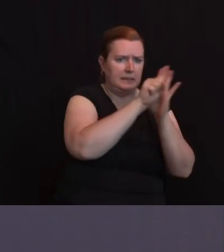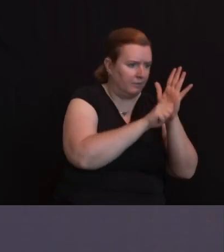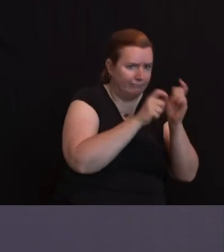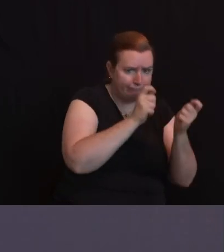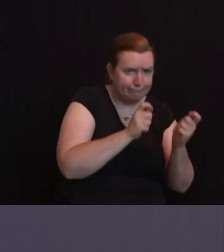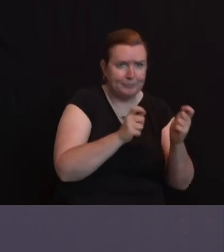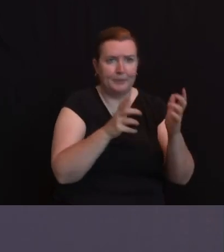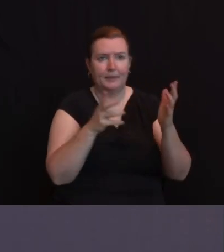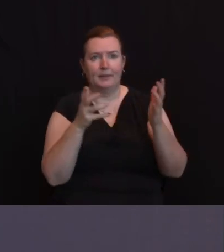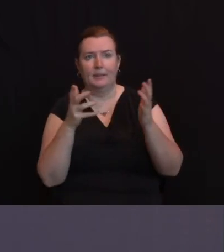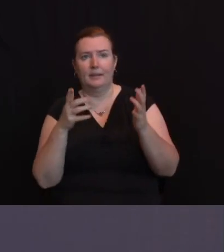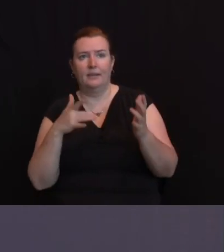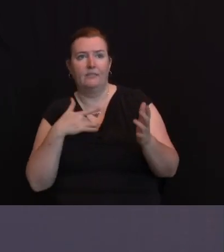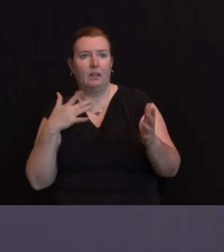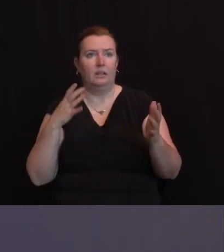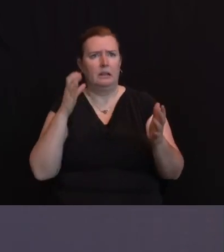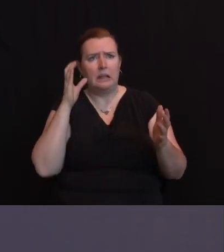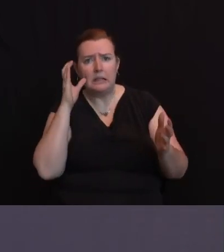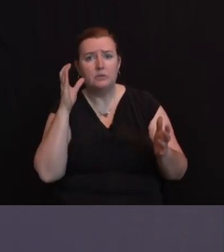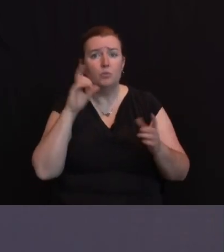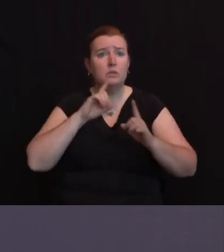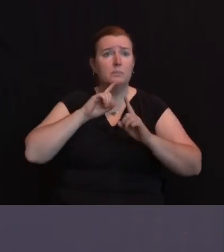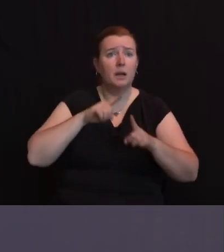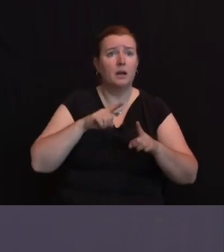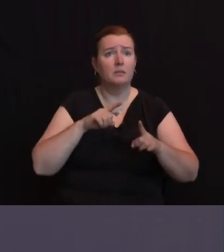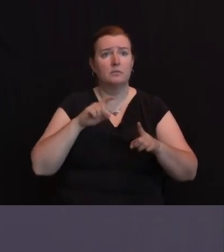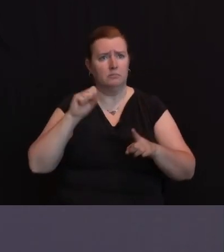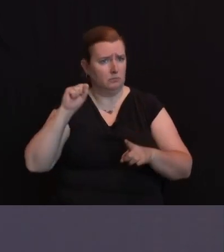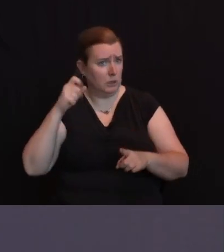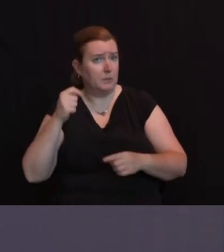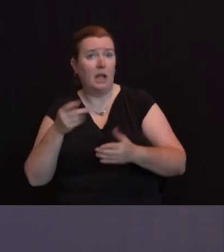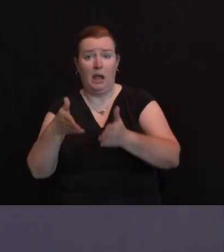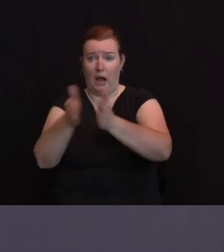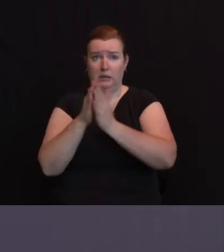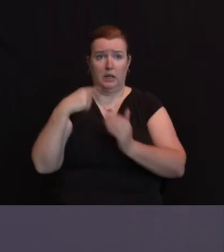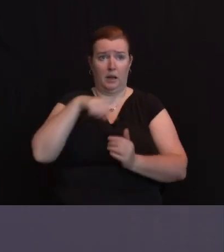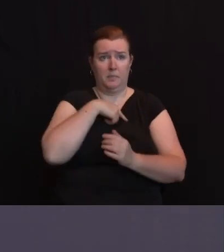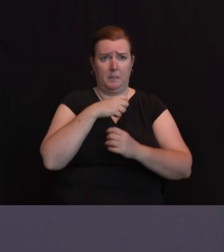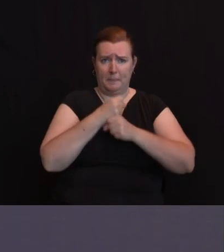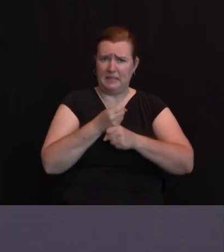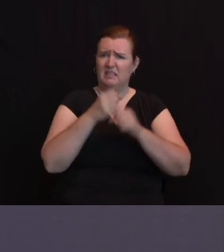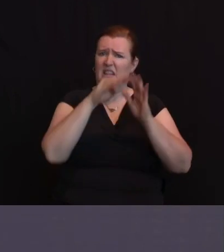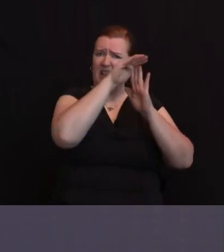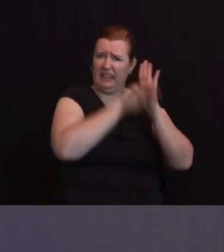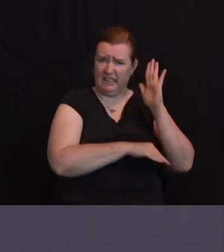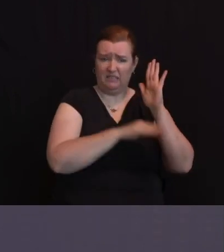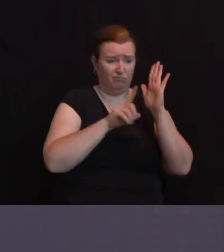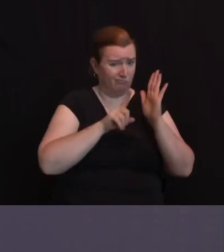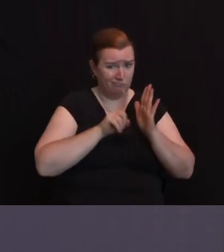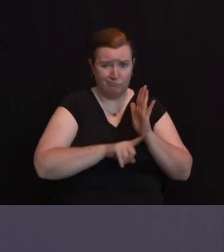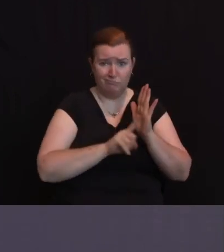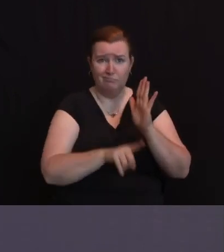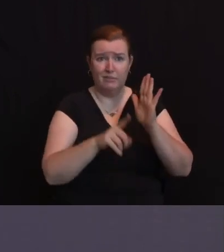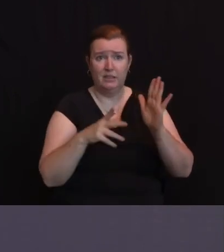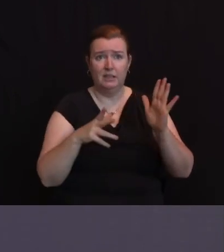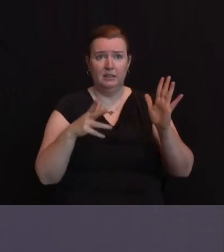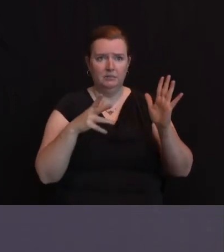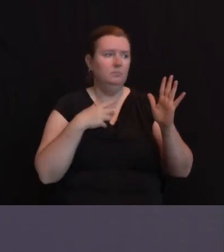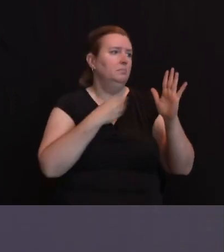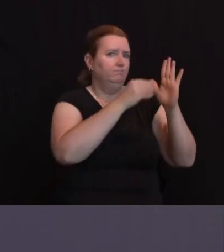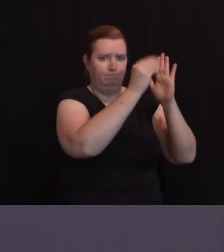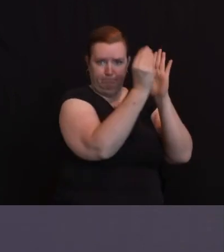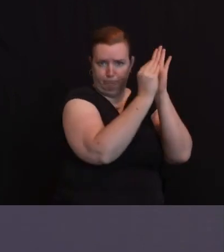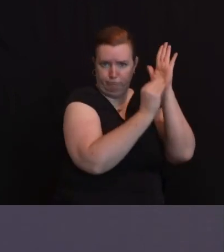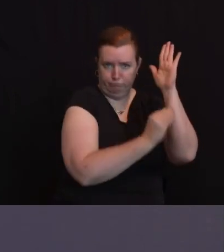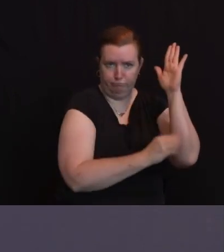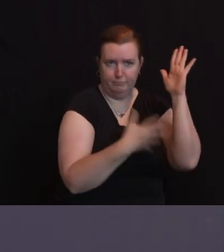So we actually were asked by many supers to come up with a checklist to make sure that they hadn't been missing that. We have been asked to clarify face